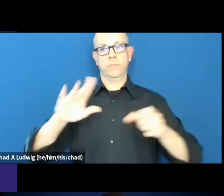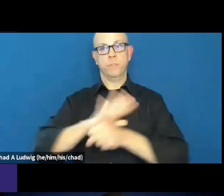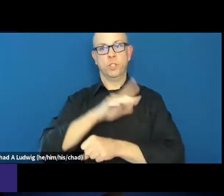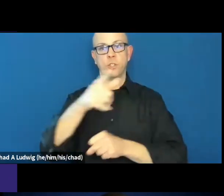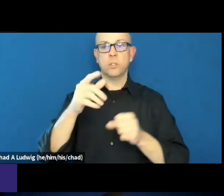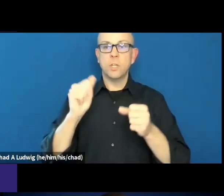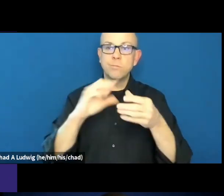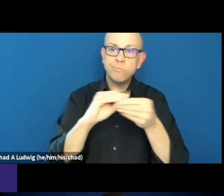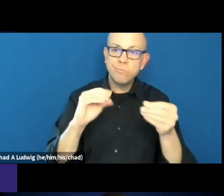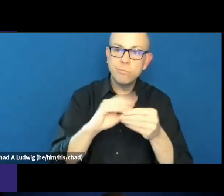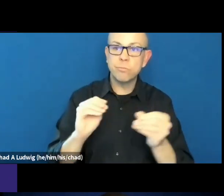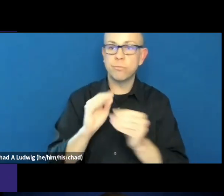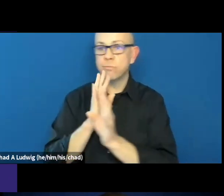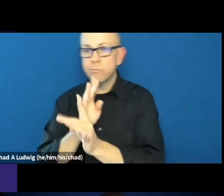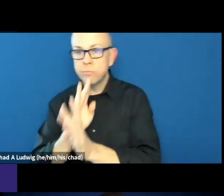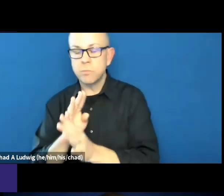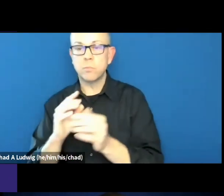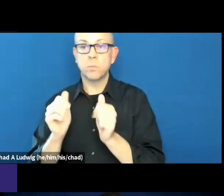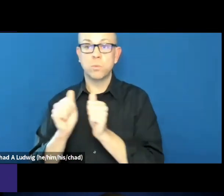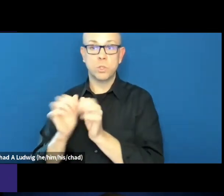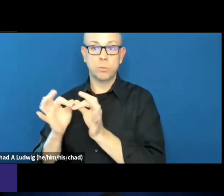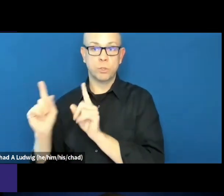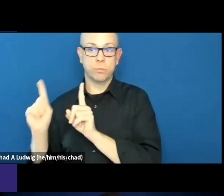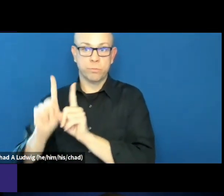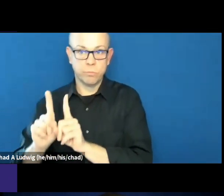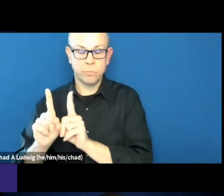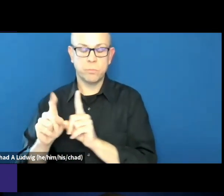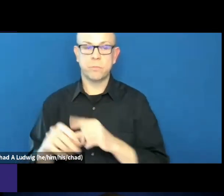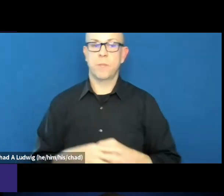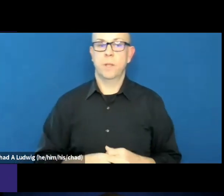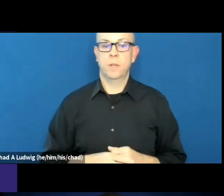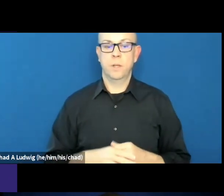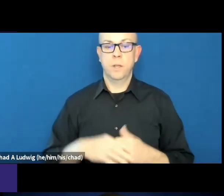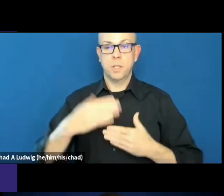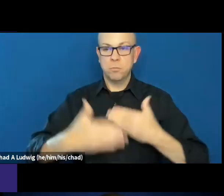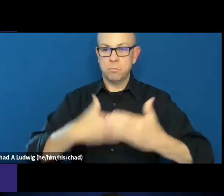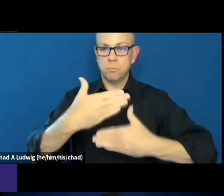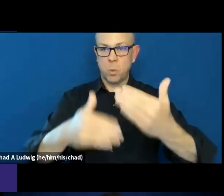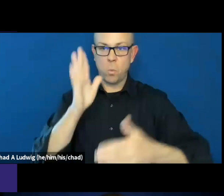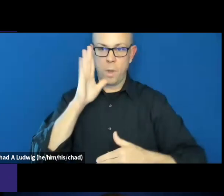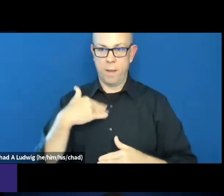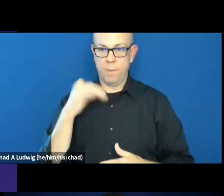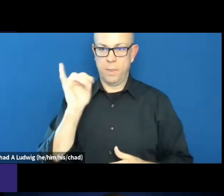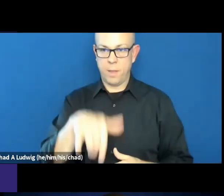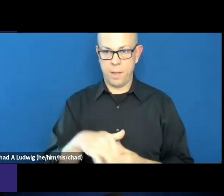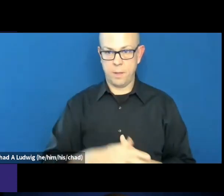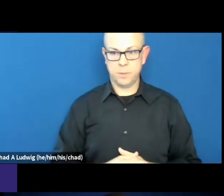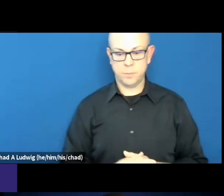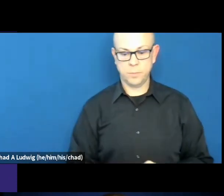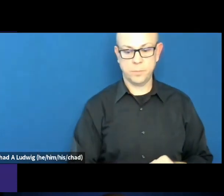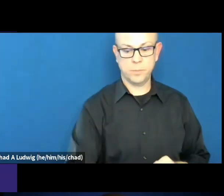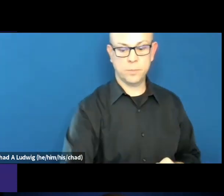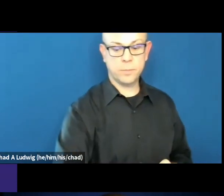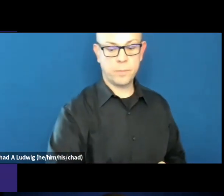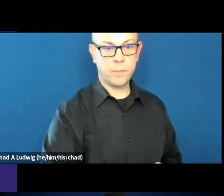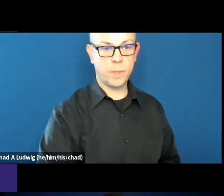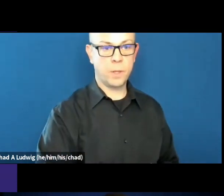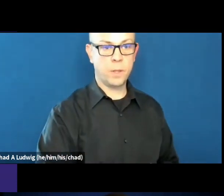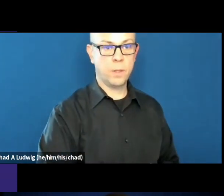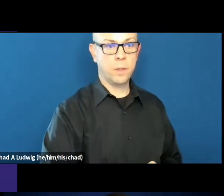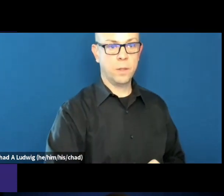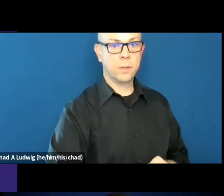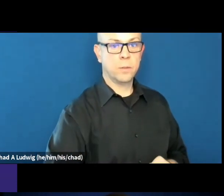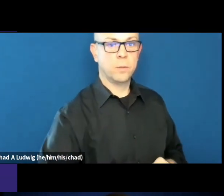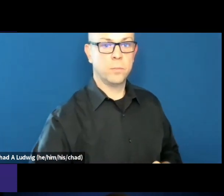spotlight you so that your picture will show up on the video. The interpreter will also be present to interpret for you should you